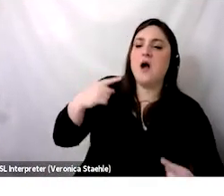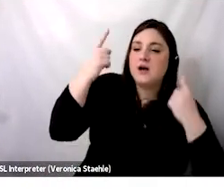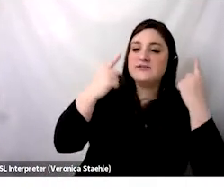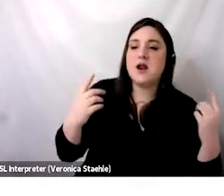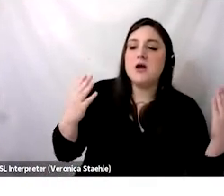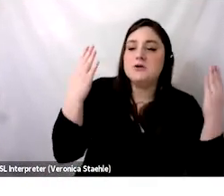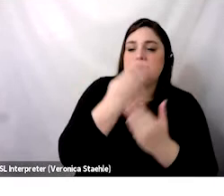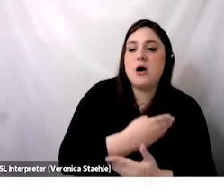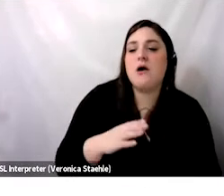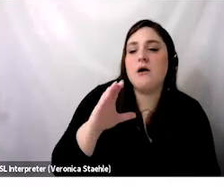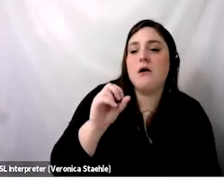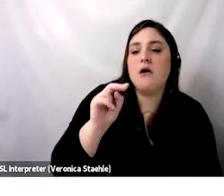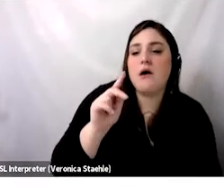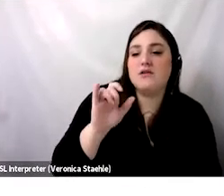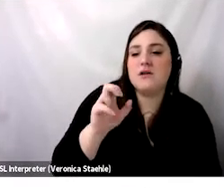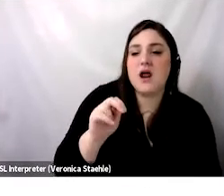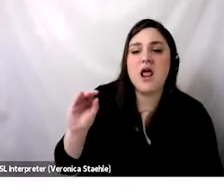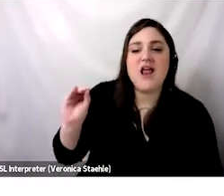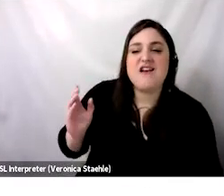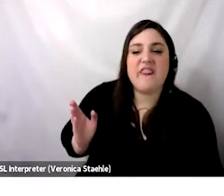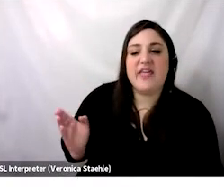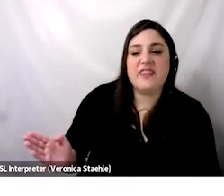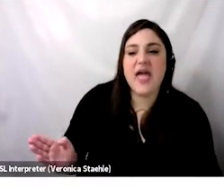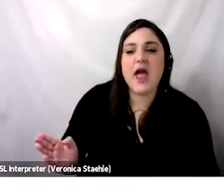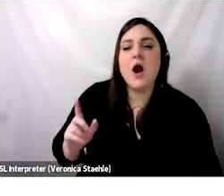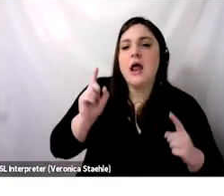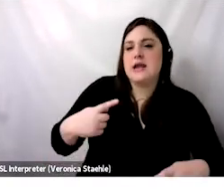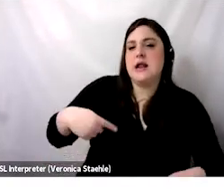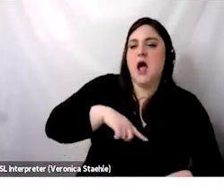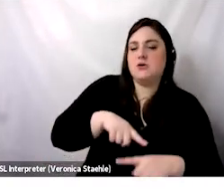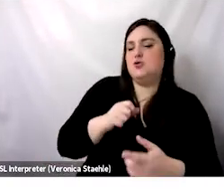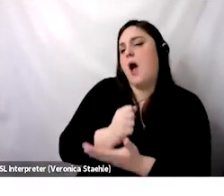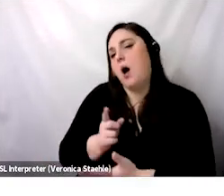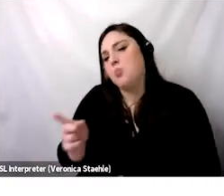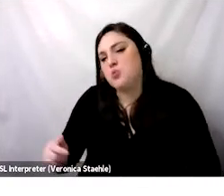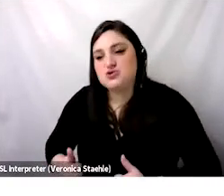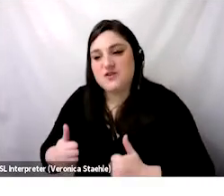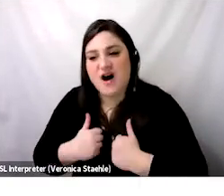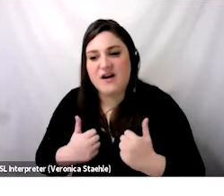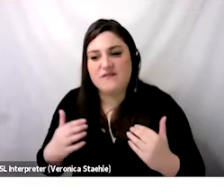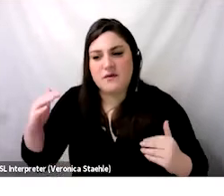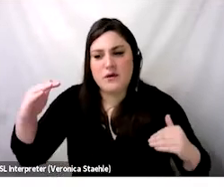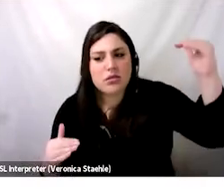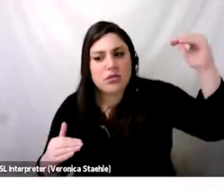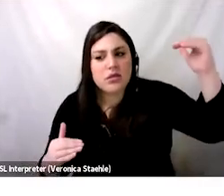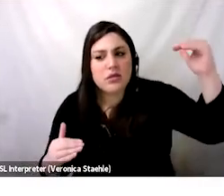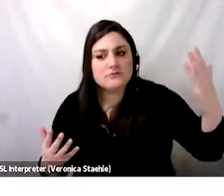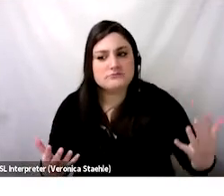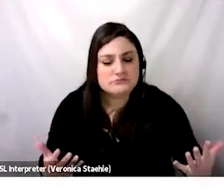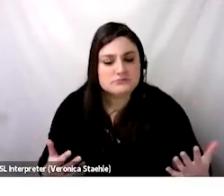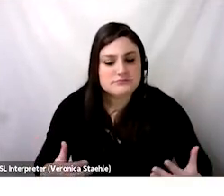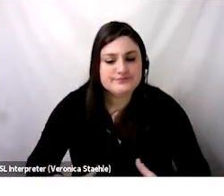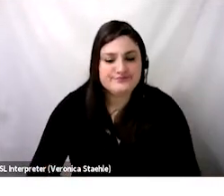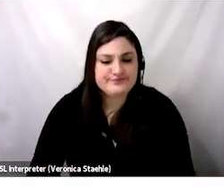During the colonial era, it was common for many Europeans to look at our plants and